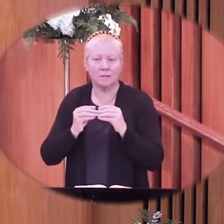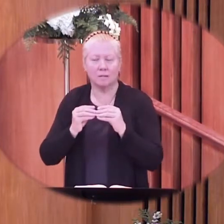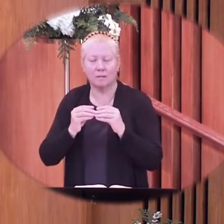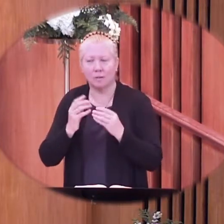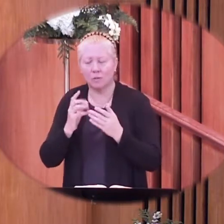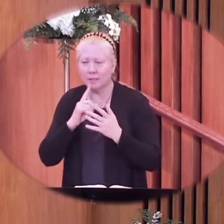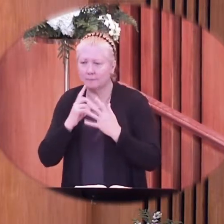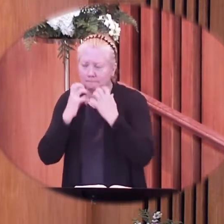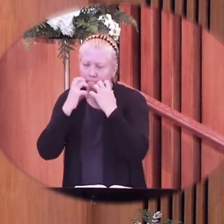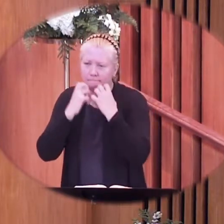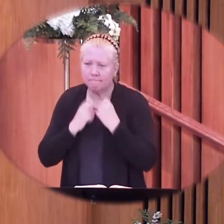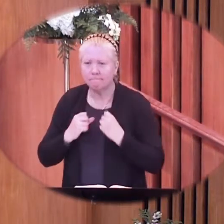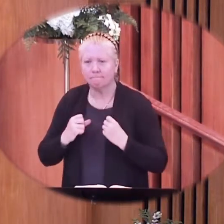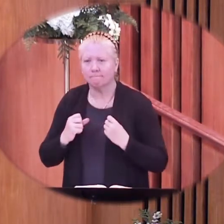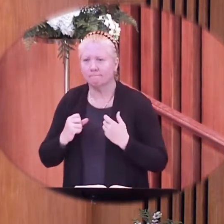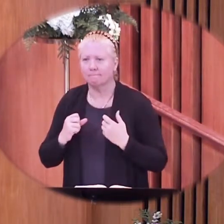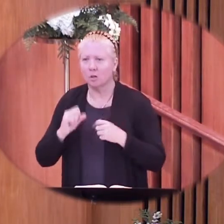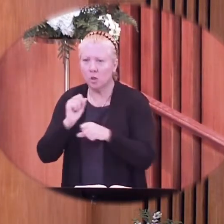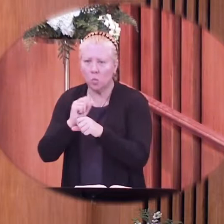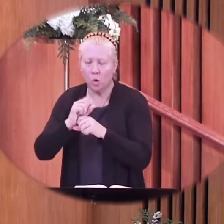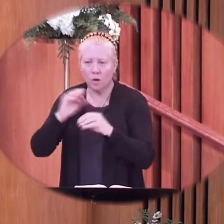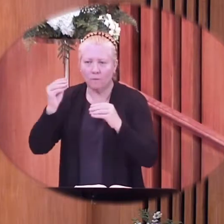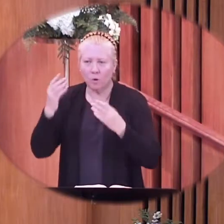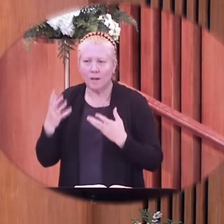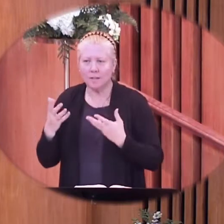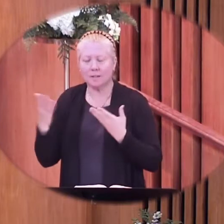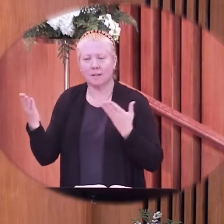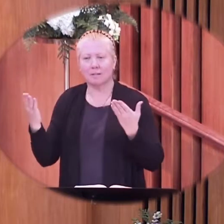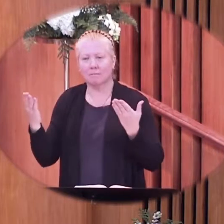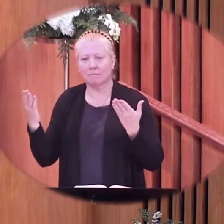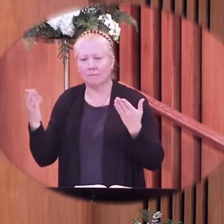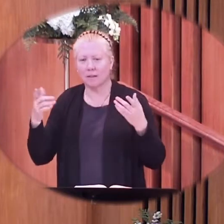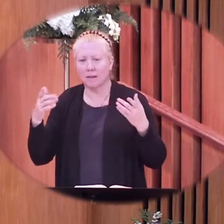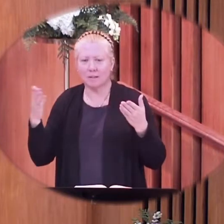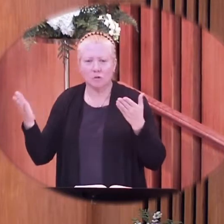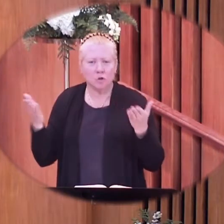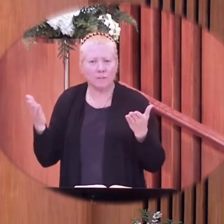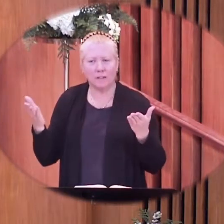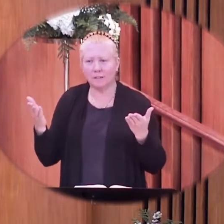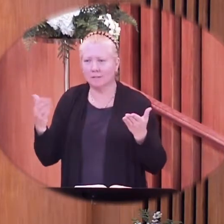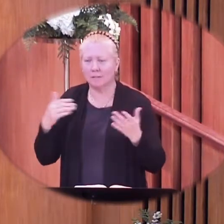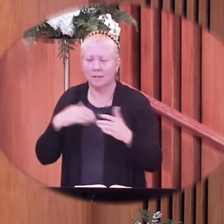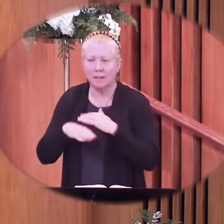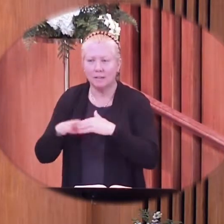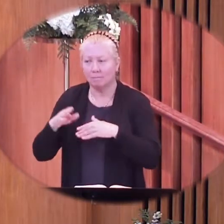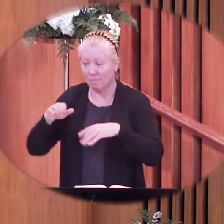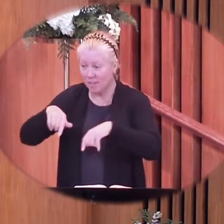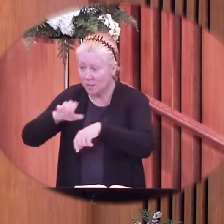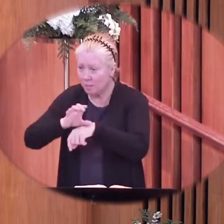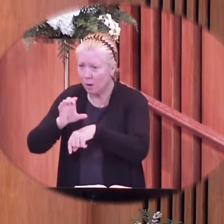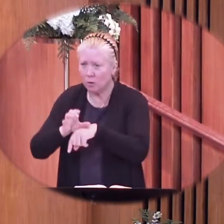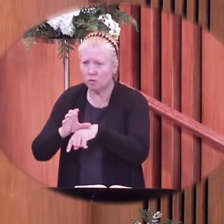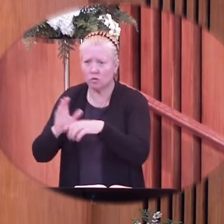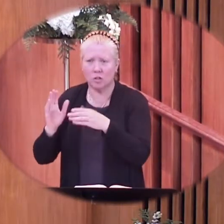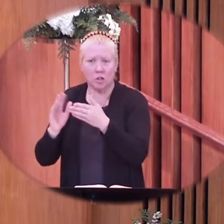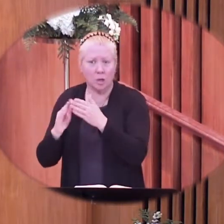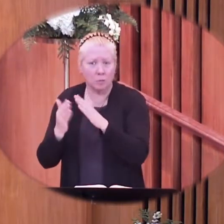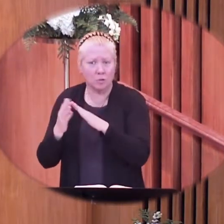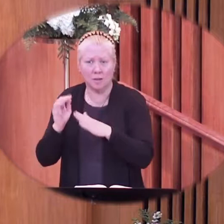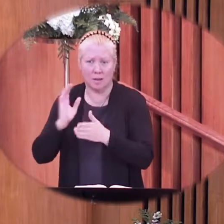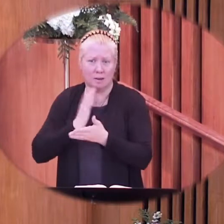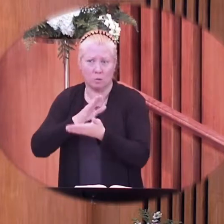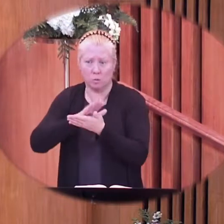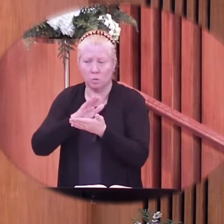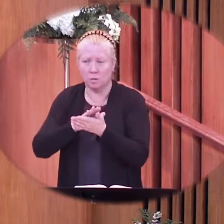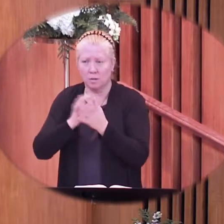of ministry in so many ways in our parish, in our community, and in our schools. May you truly be blessed throughout this coming